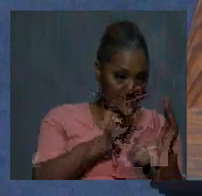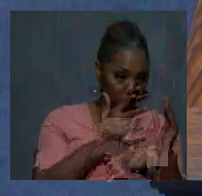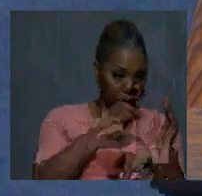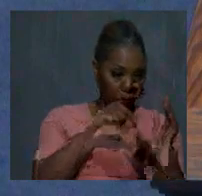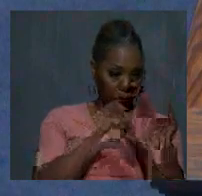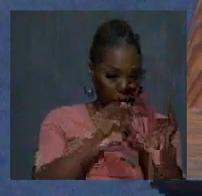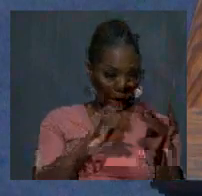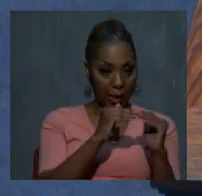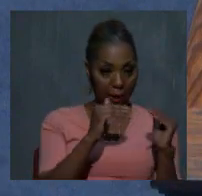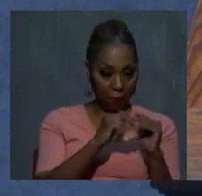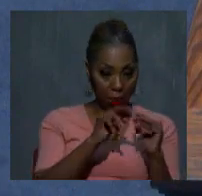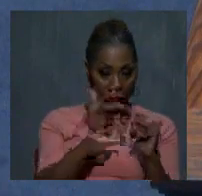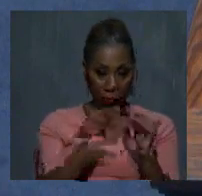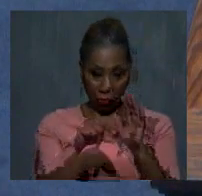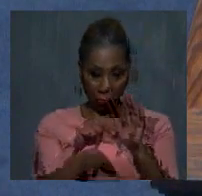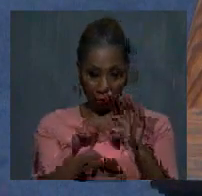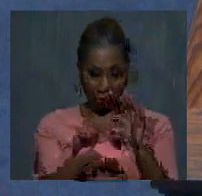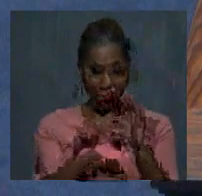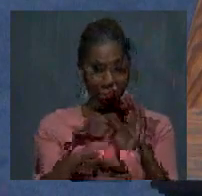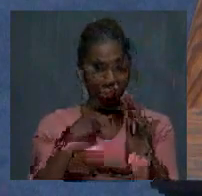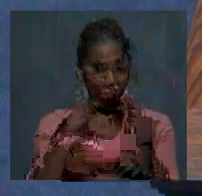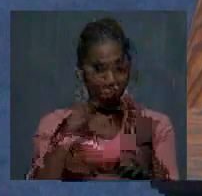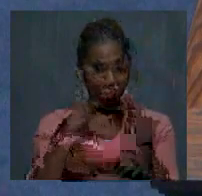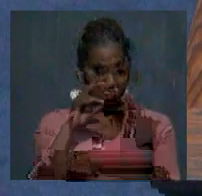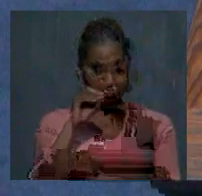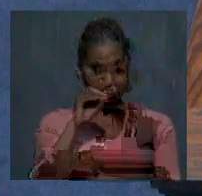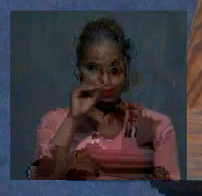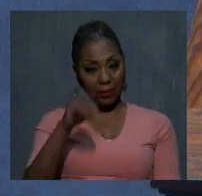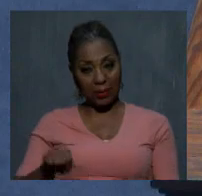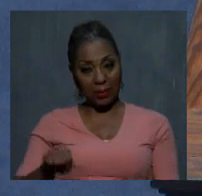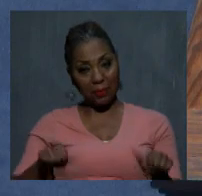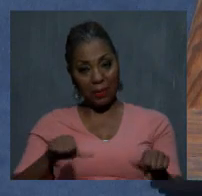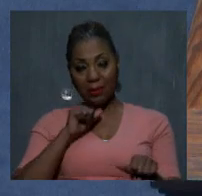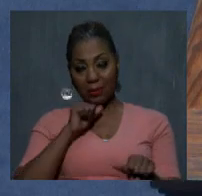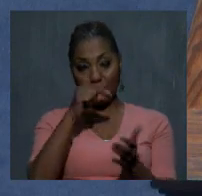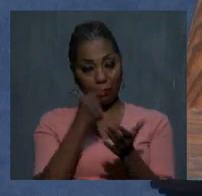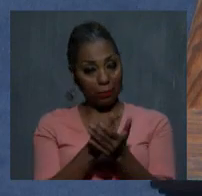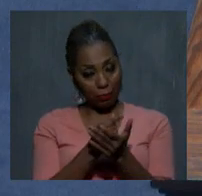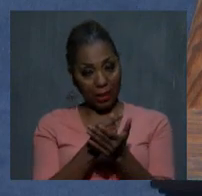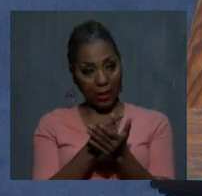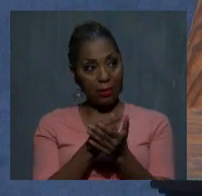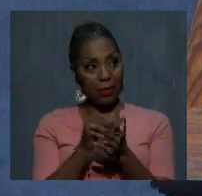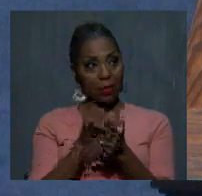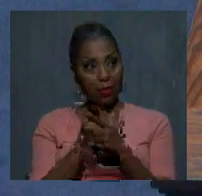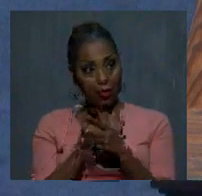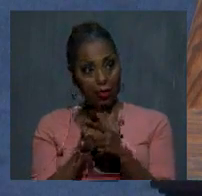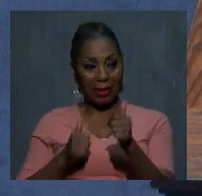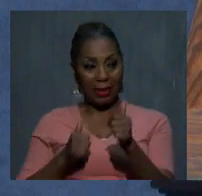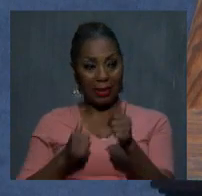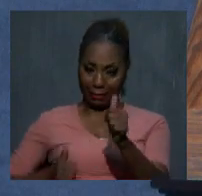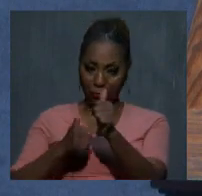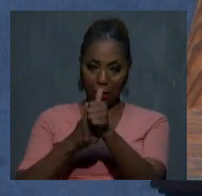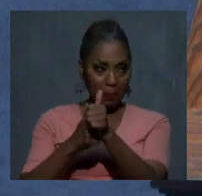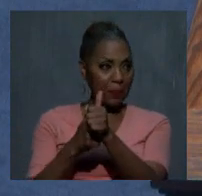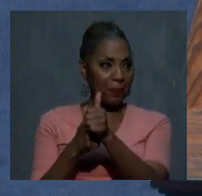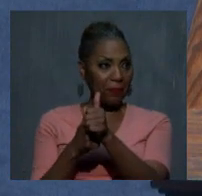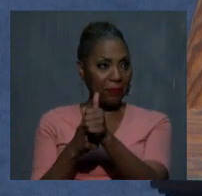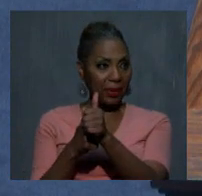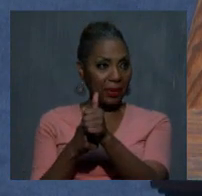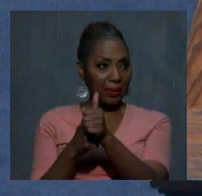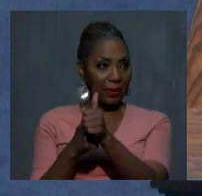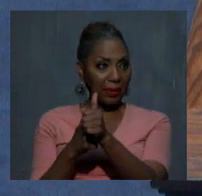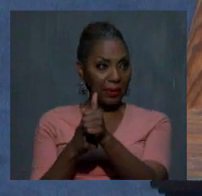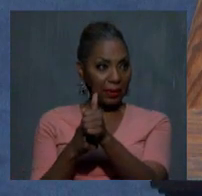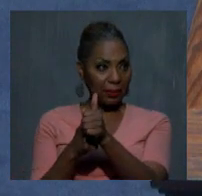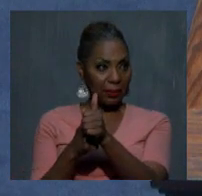level, then you're 70% way catch up to your